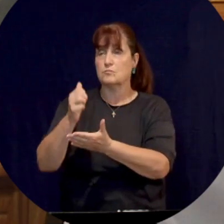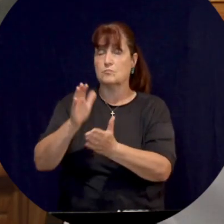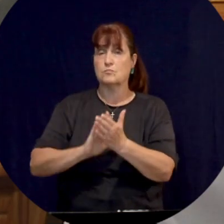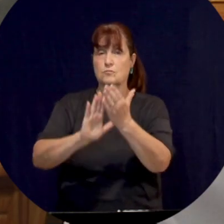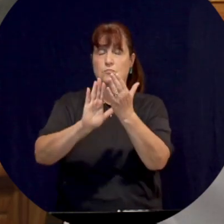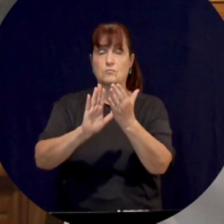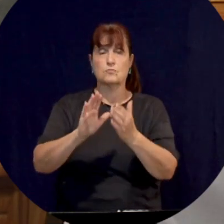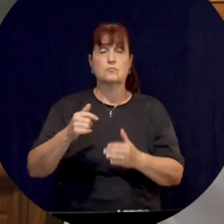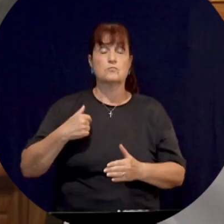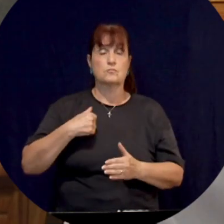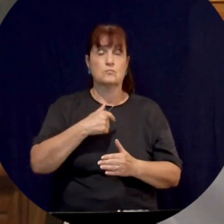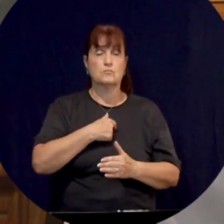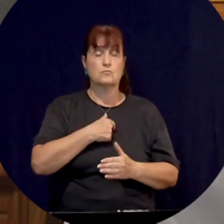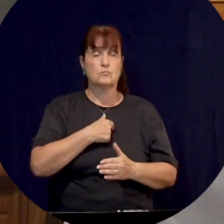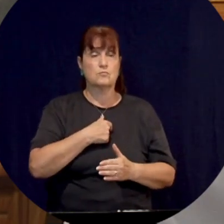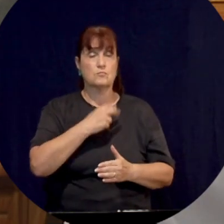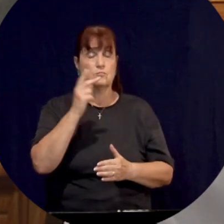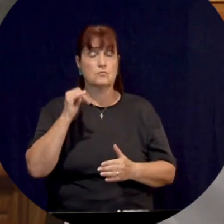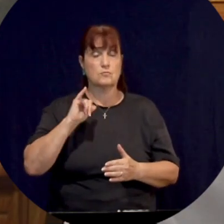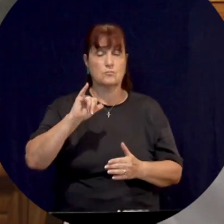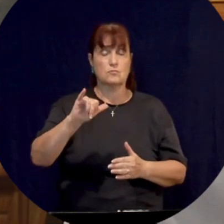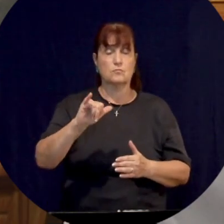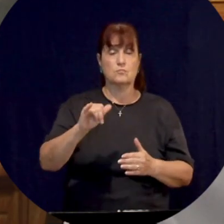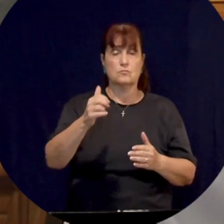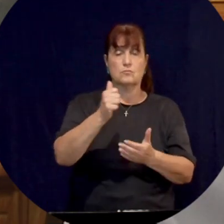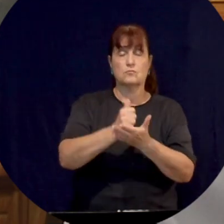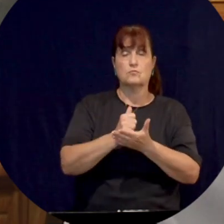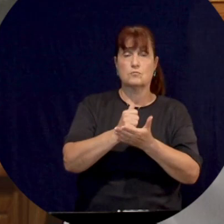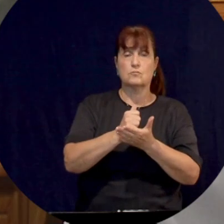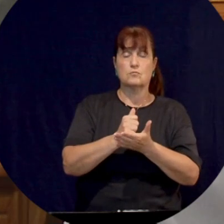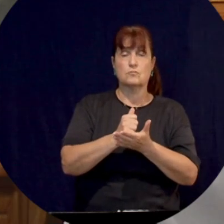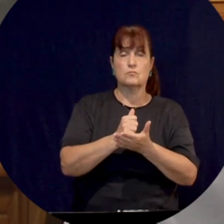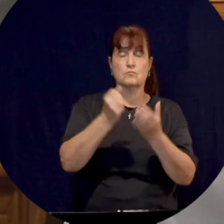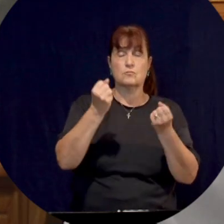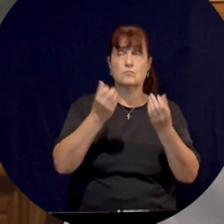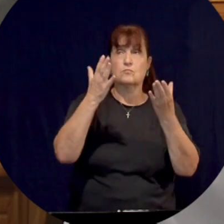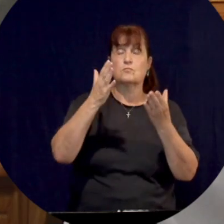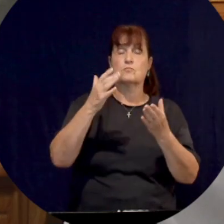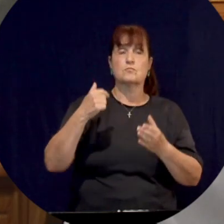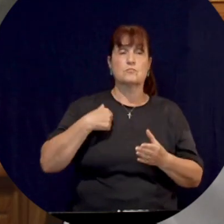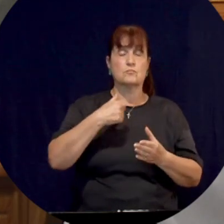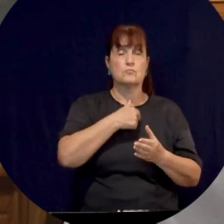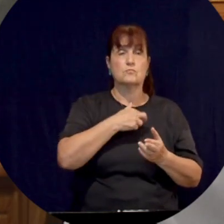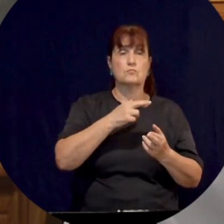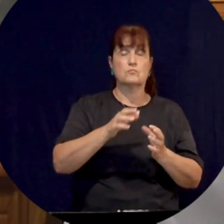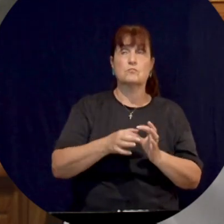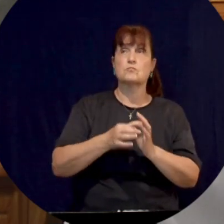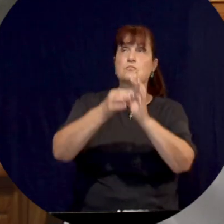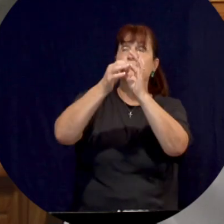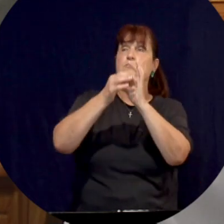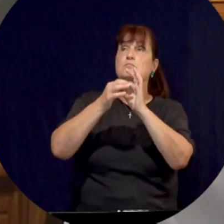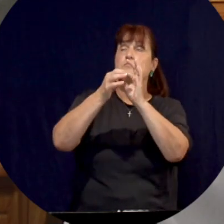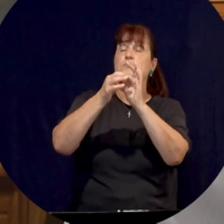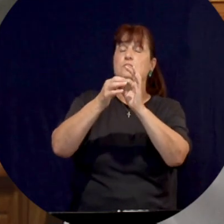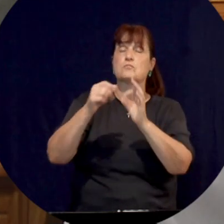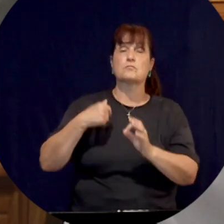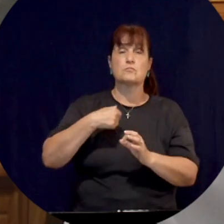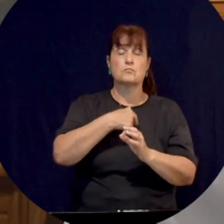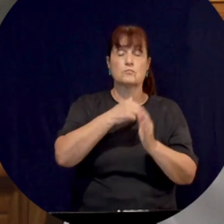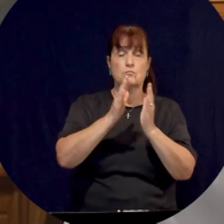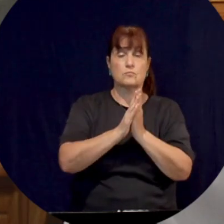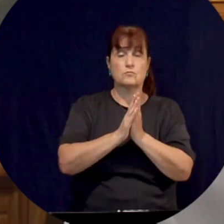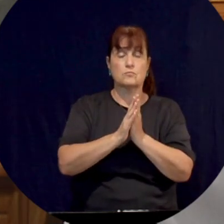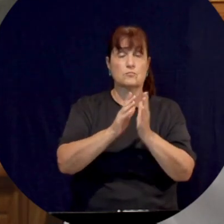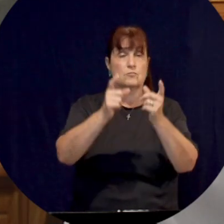we rely for unfailing help. May the sacrifice of our reconciliation, we pray, O Lord, advance